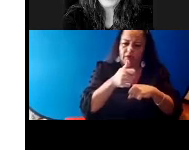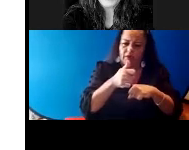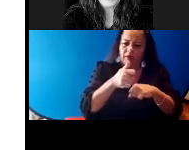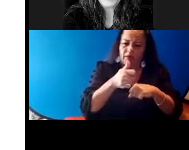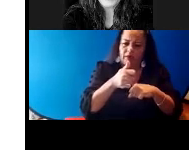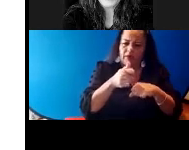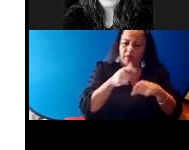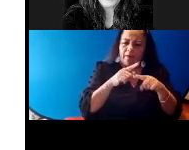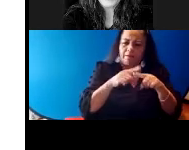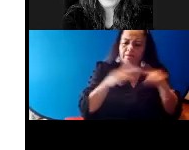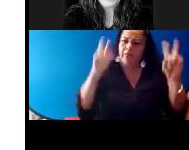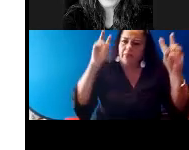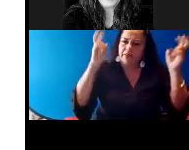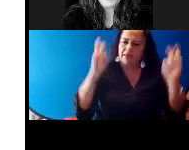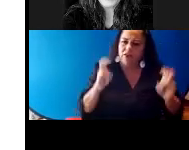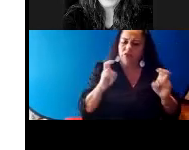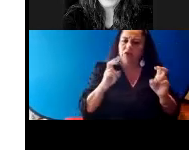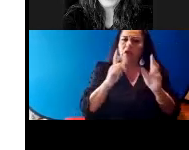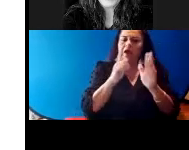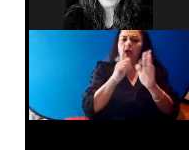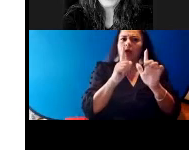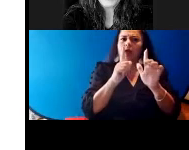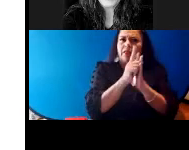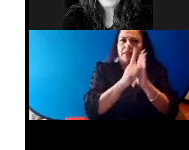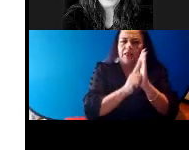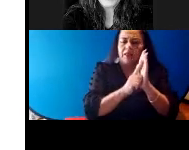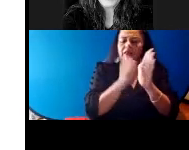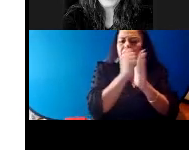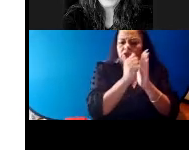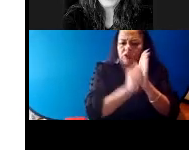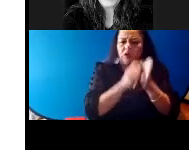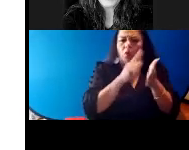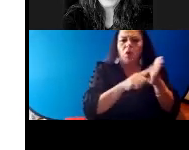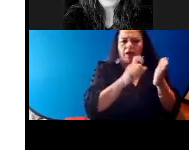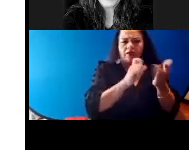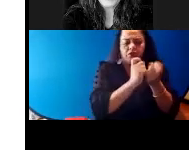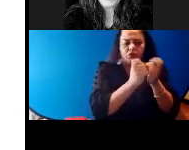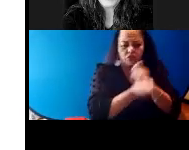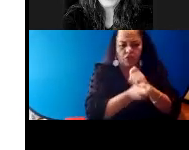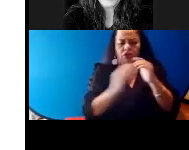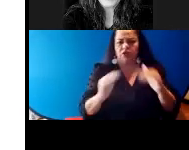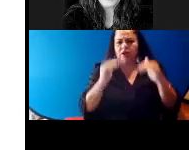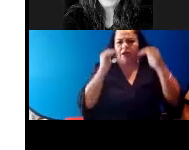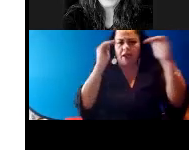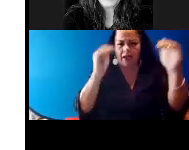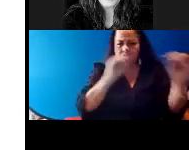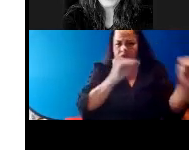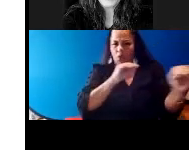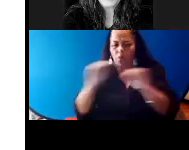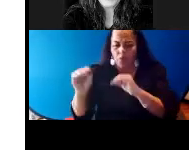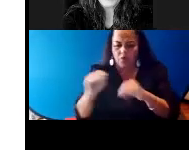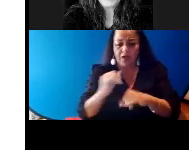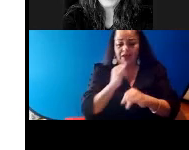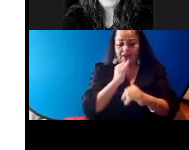look at these issues with the legislative agenda and what else needs to be moved, changed, tweaked, modified, enhanced, so we can